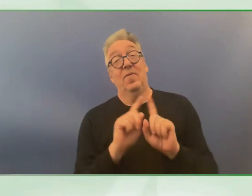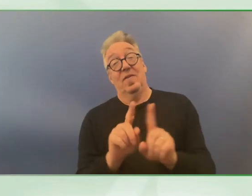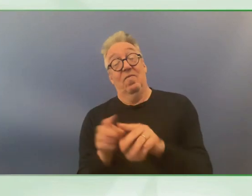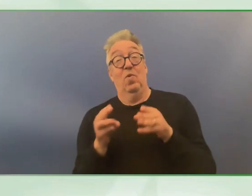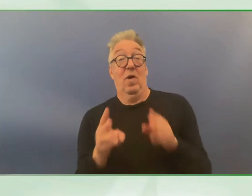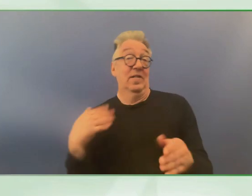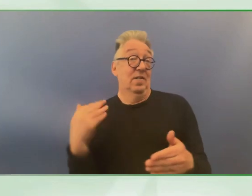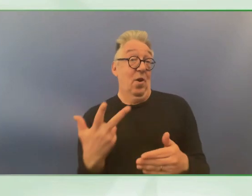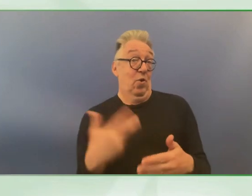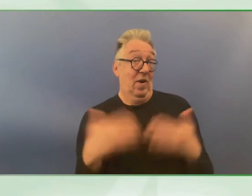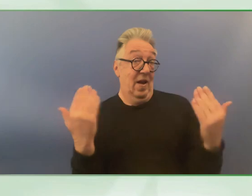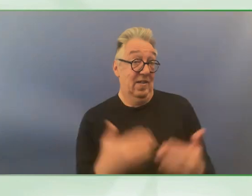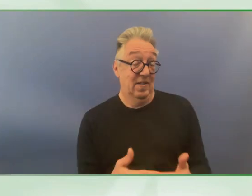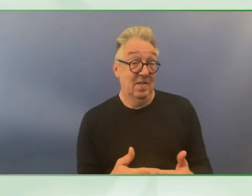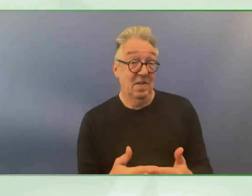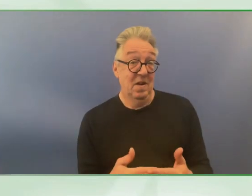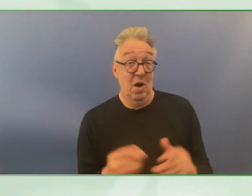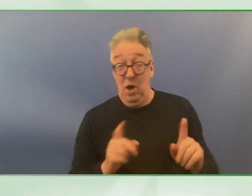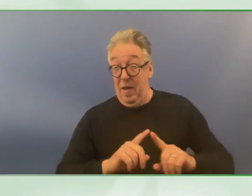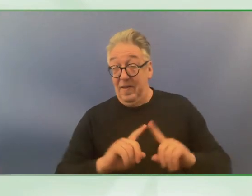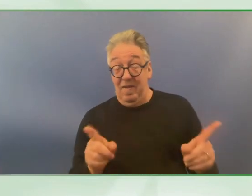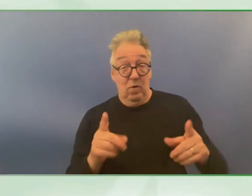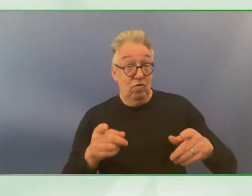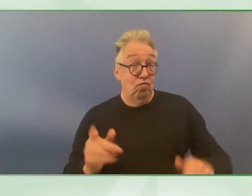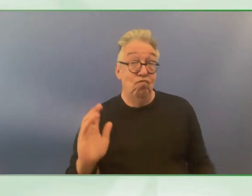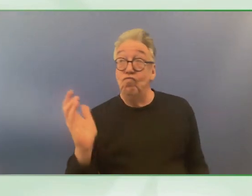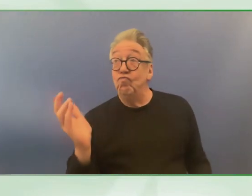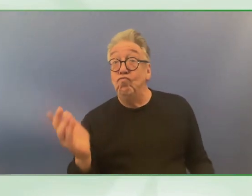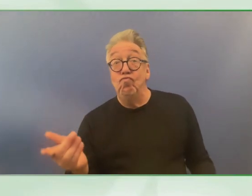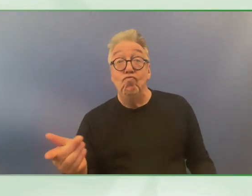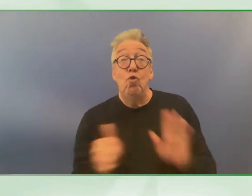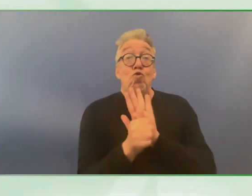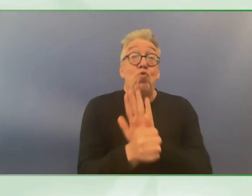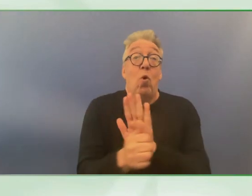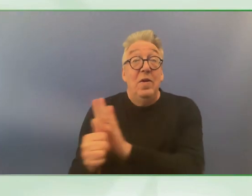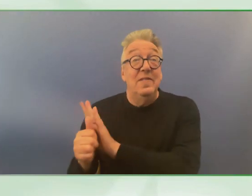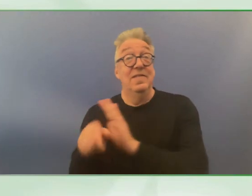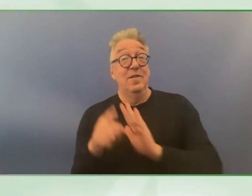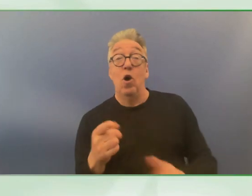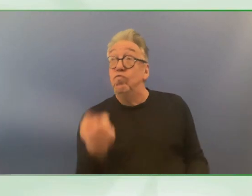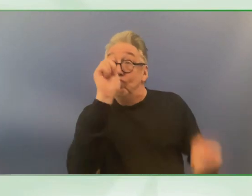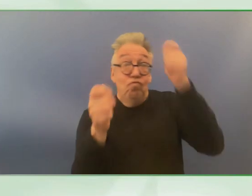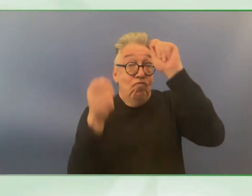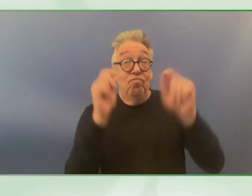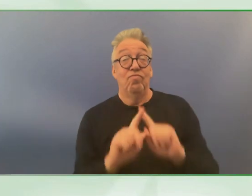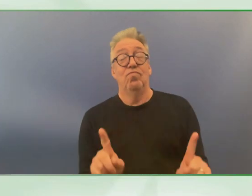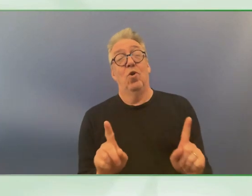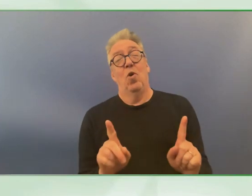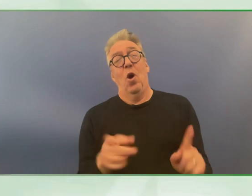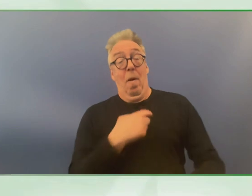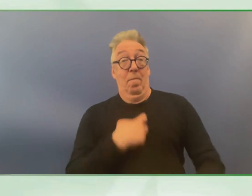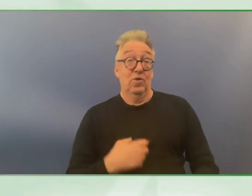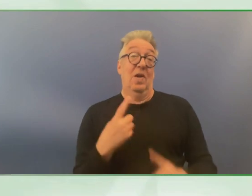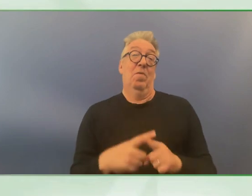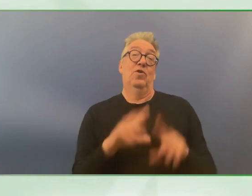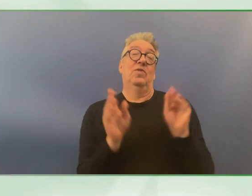to the conference in many different active roles. So thanks a lot personally, but also in the name of the Zero Project that you have shared